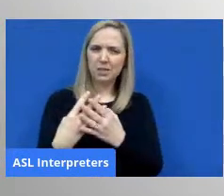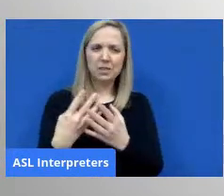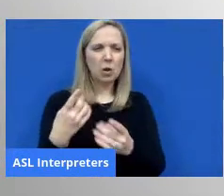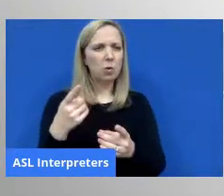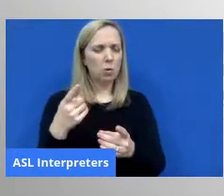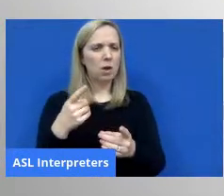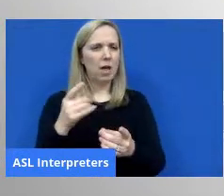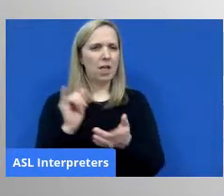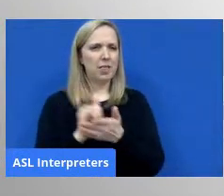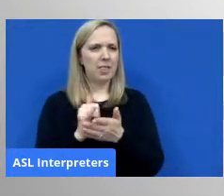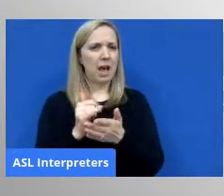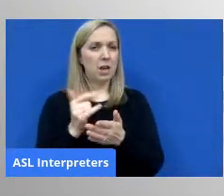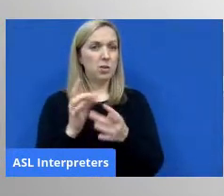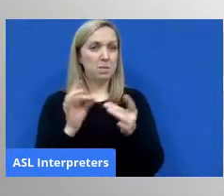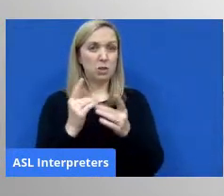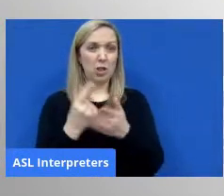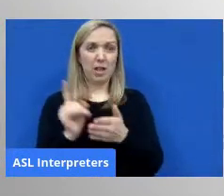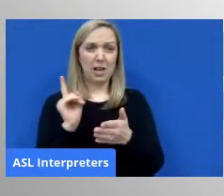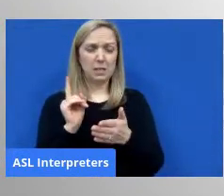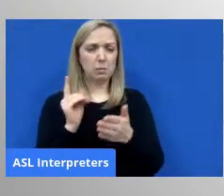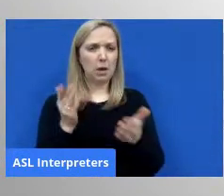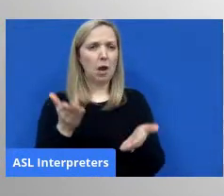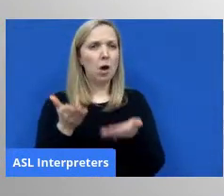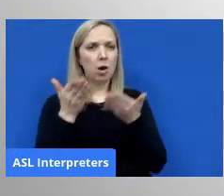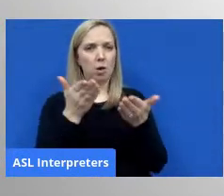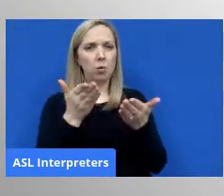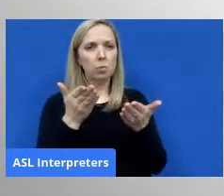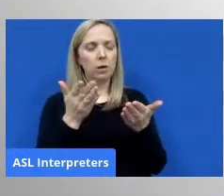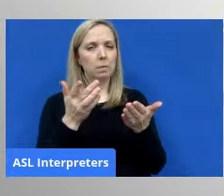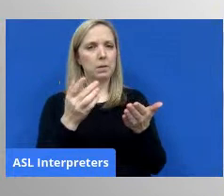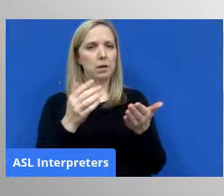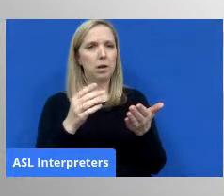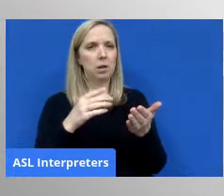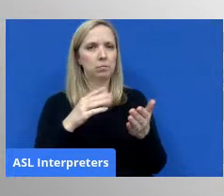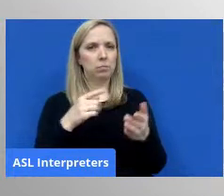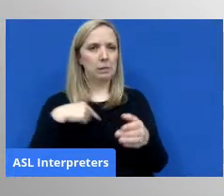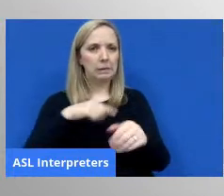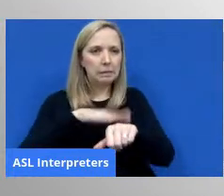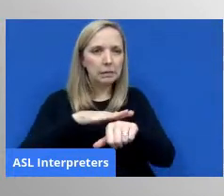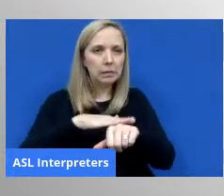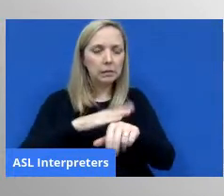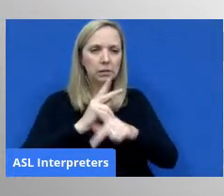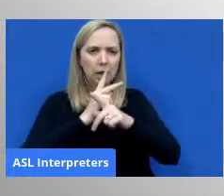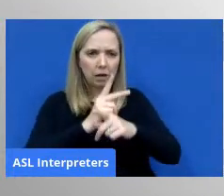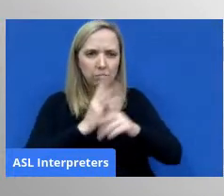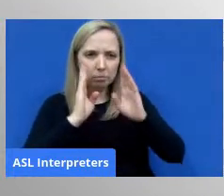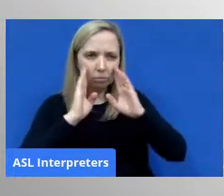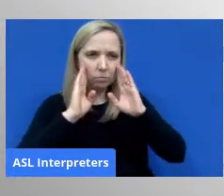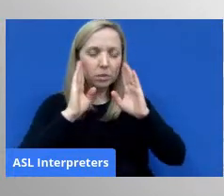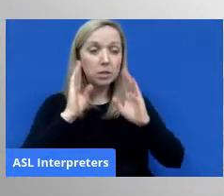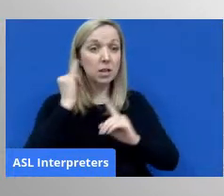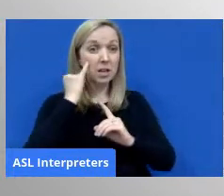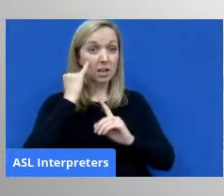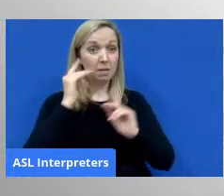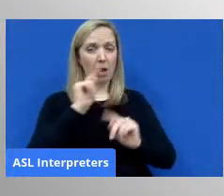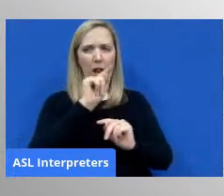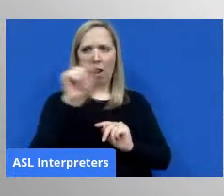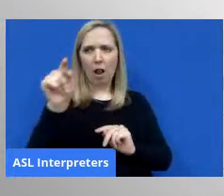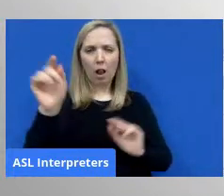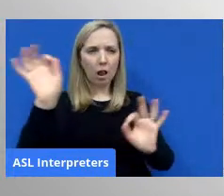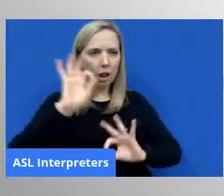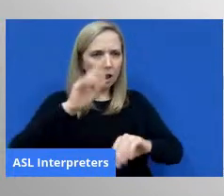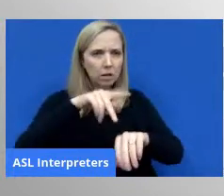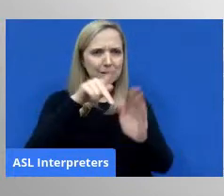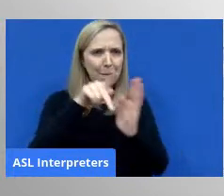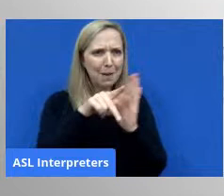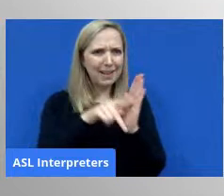spot, that even if you have the policy in place, if people are not aware of the policy, then it does no